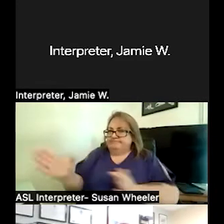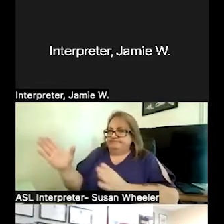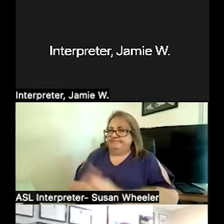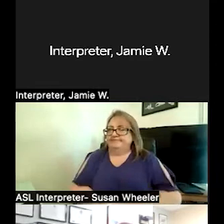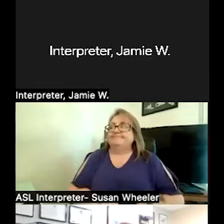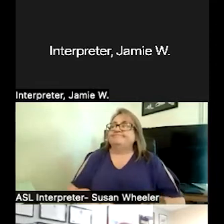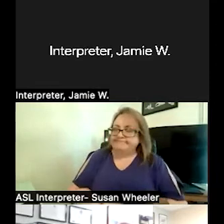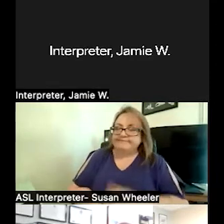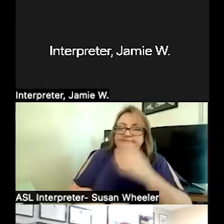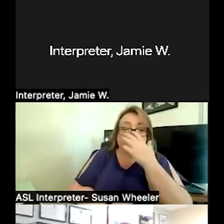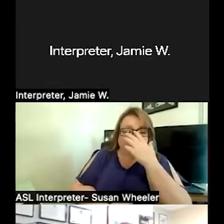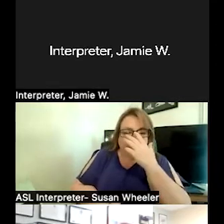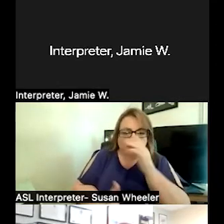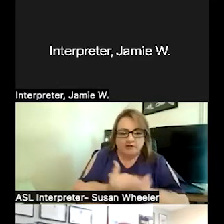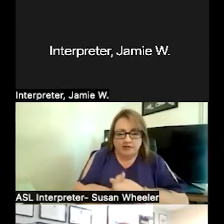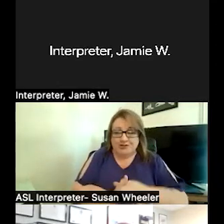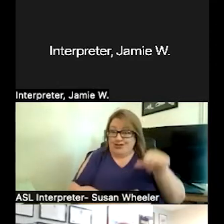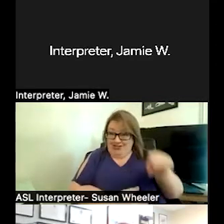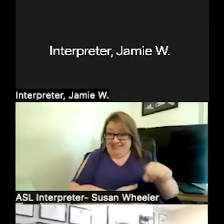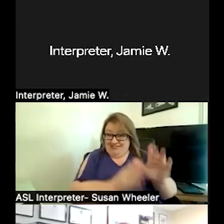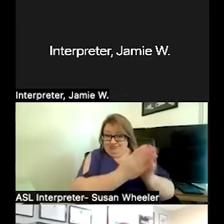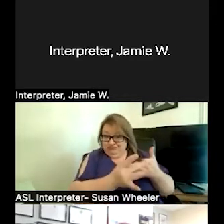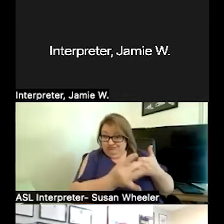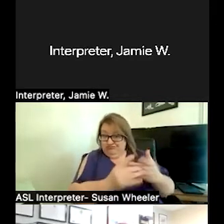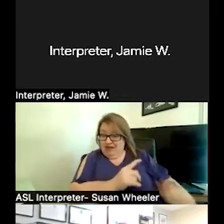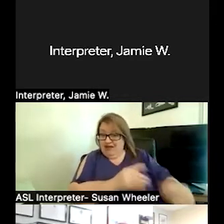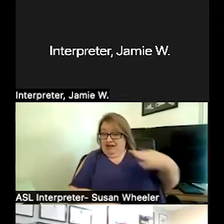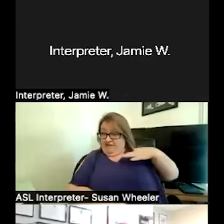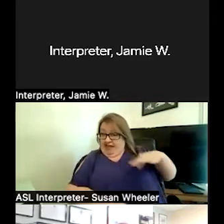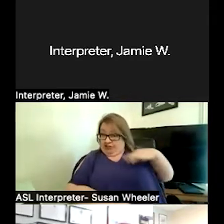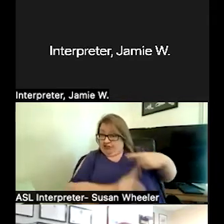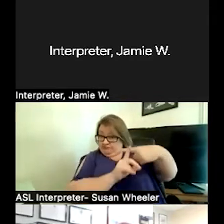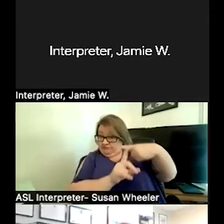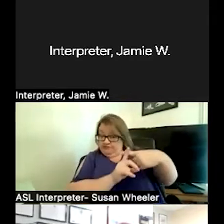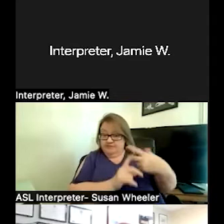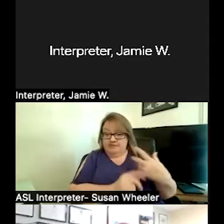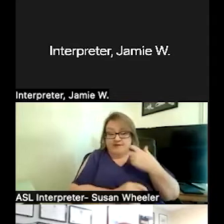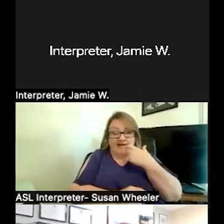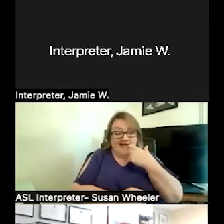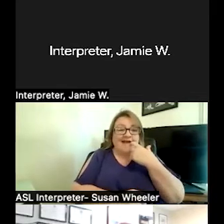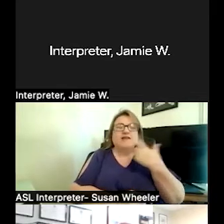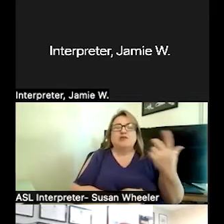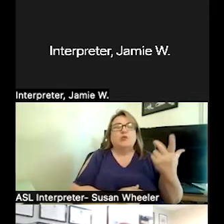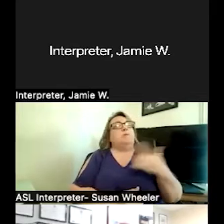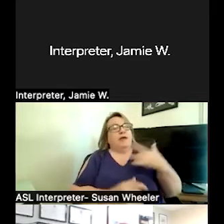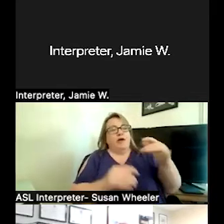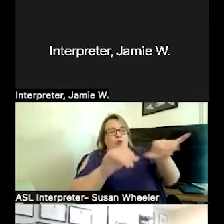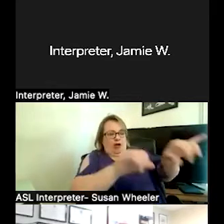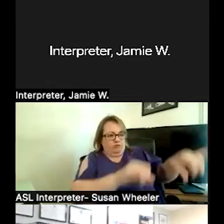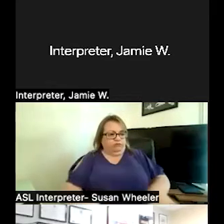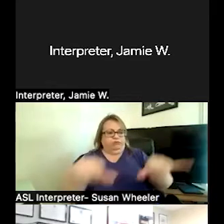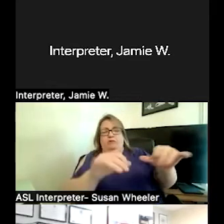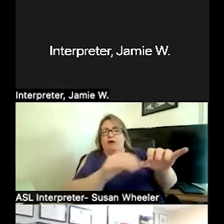So some of the advantages, it kind of creates a common grouping. We have over 1,000